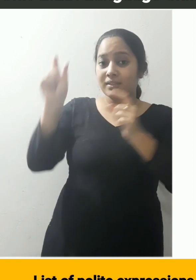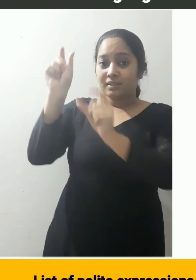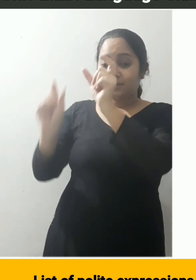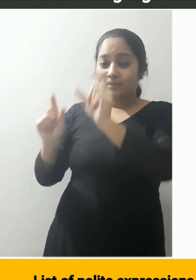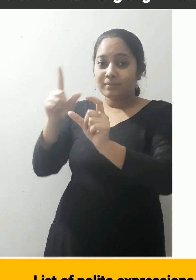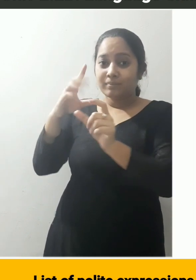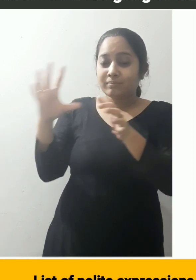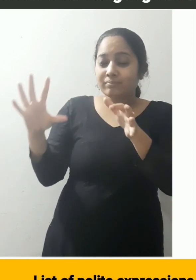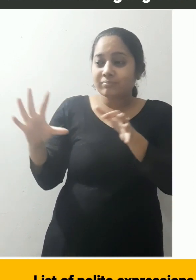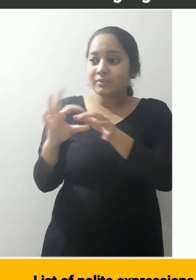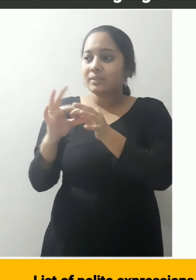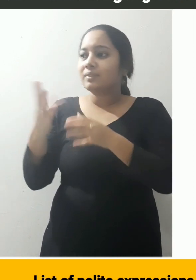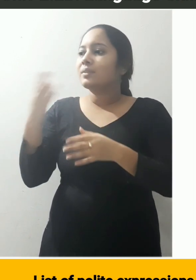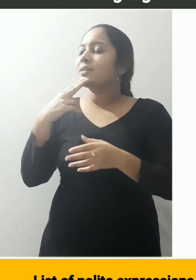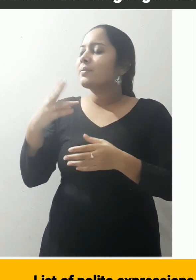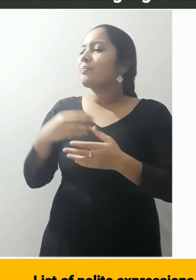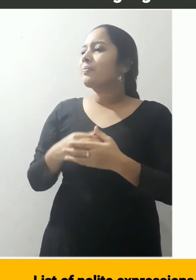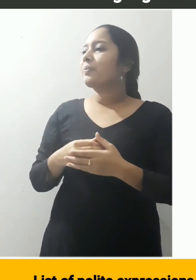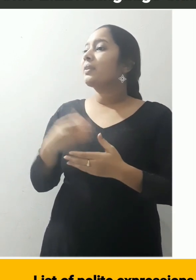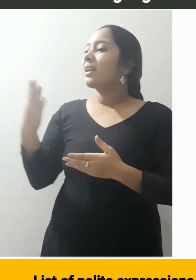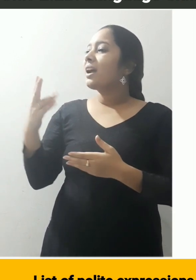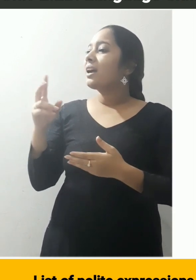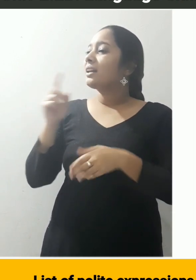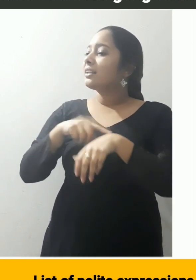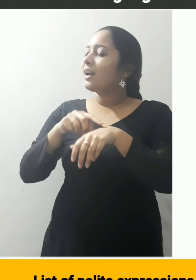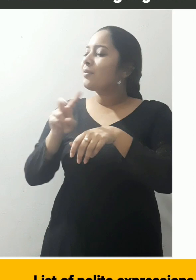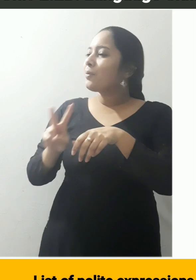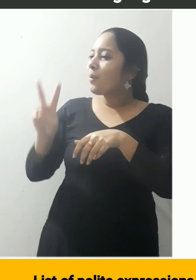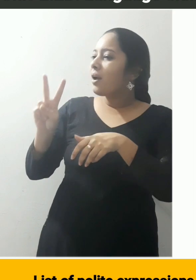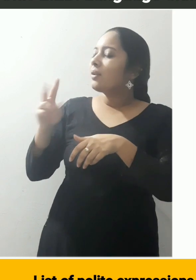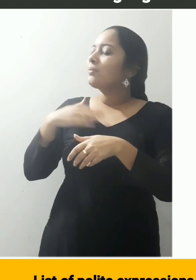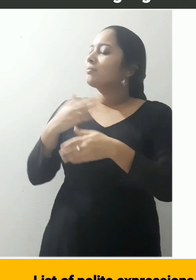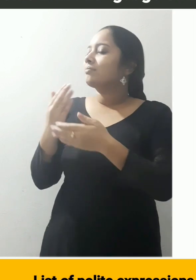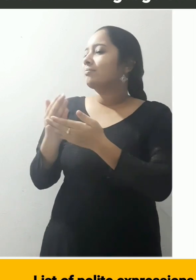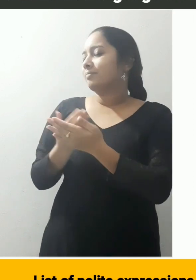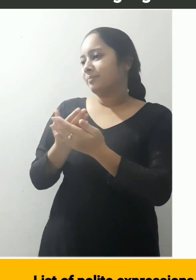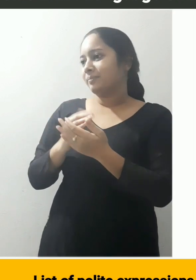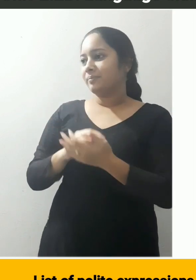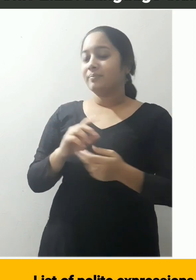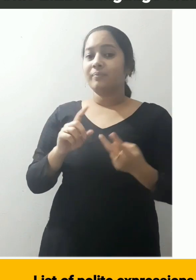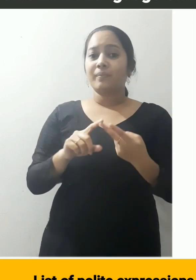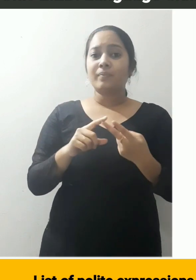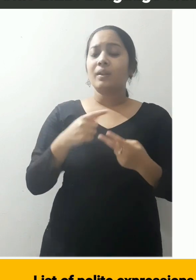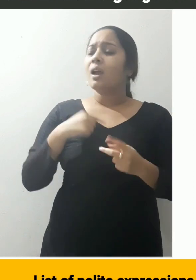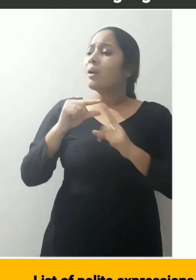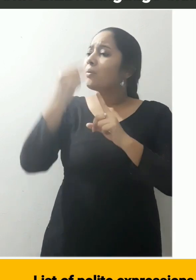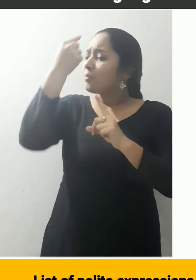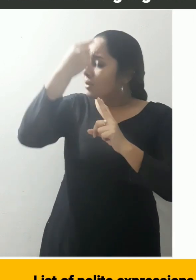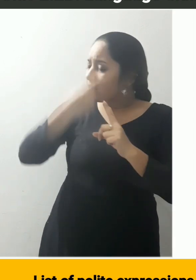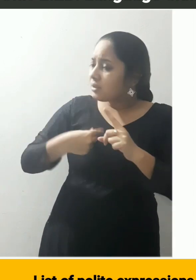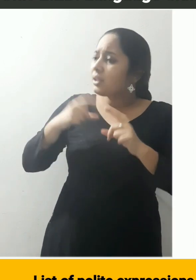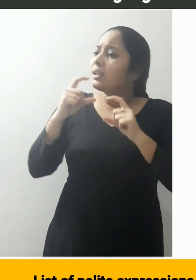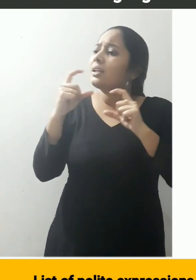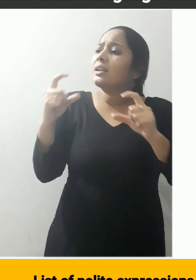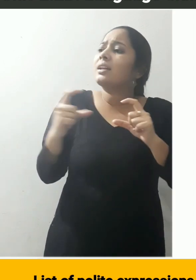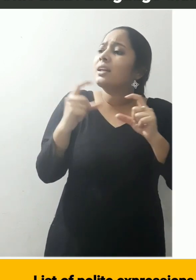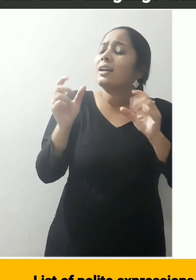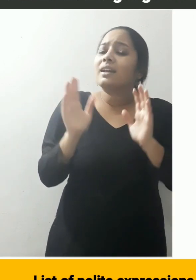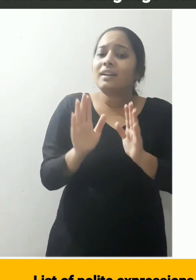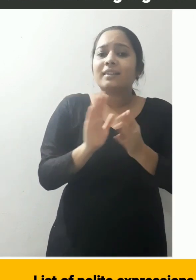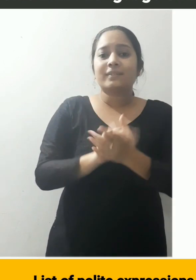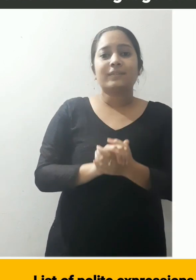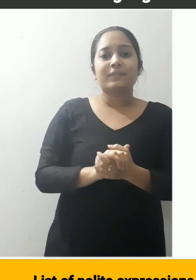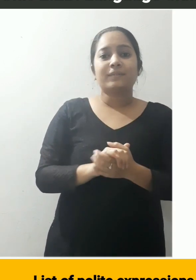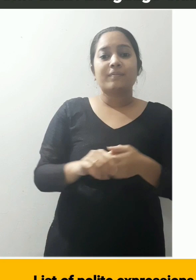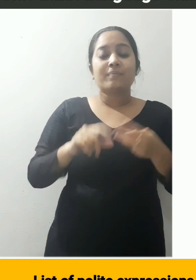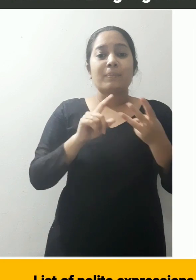1, we value your time. Number 2, I will personally take care of that.